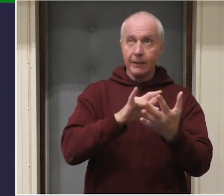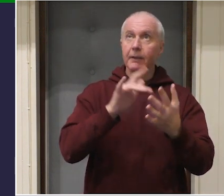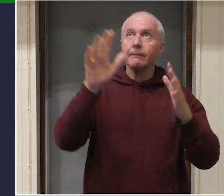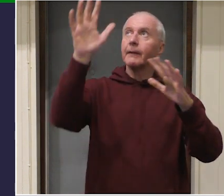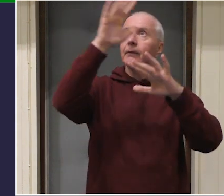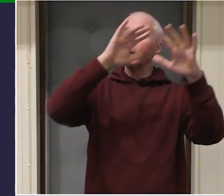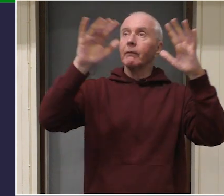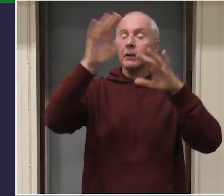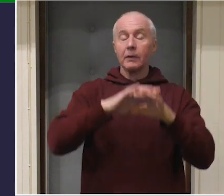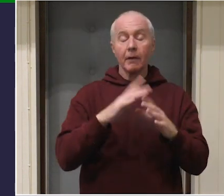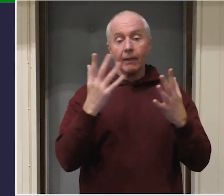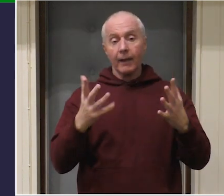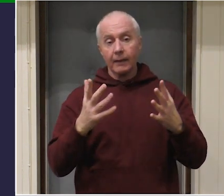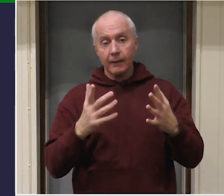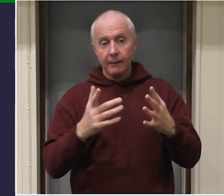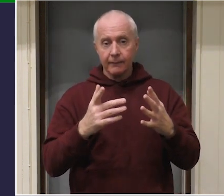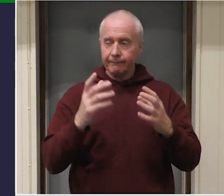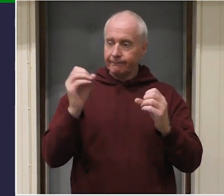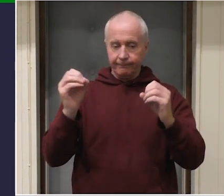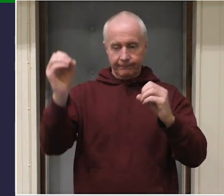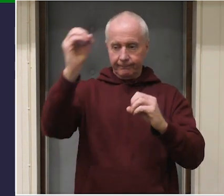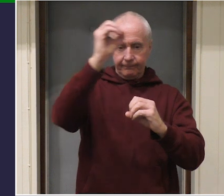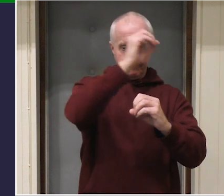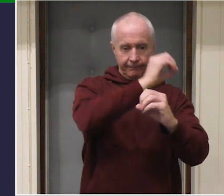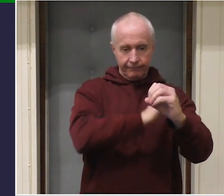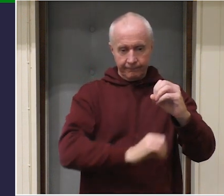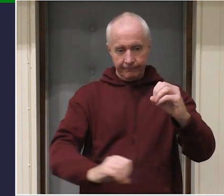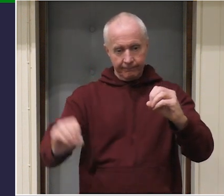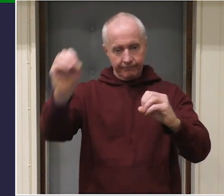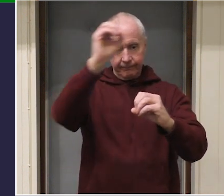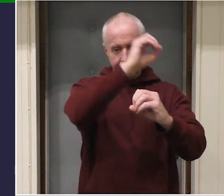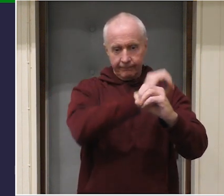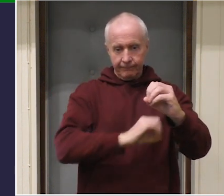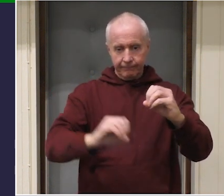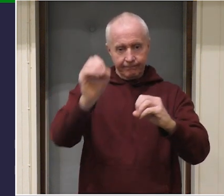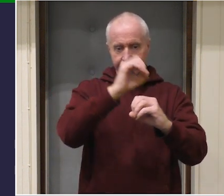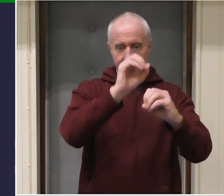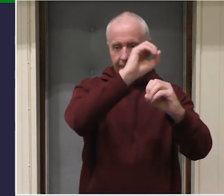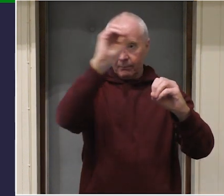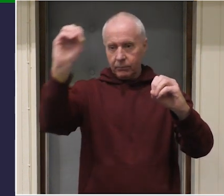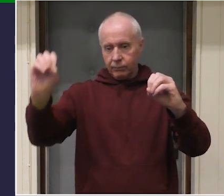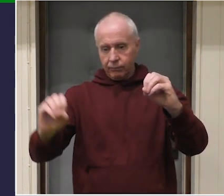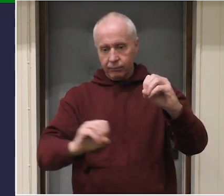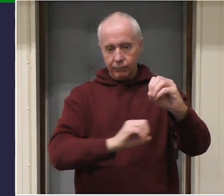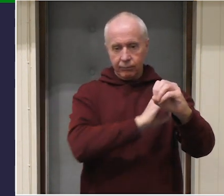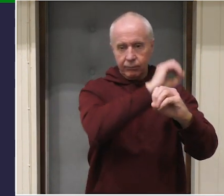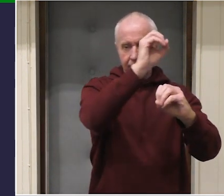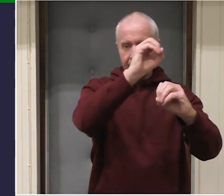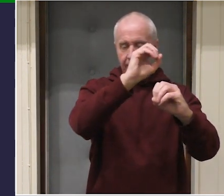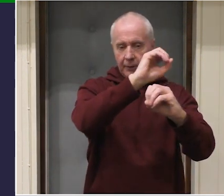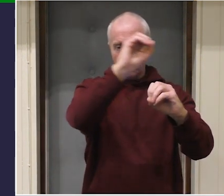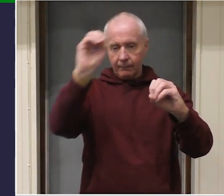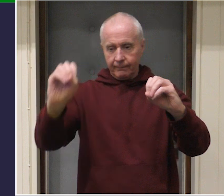rid of the idea that planets move on these nice circles, because they don't. What he did was introduce the concept of them moving on